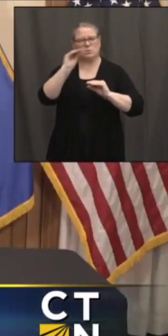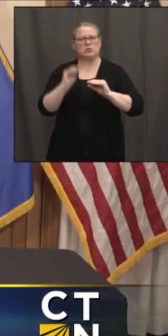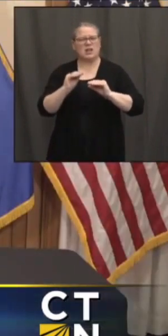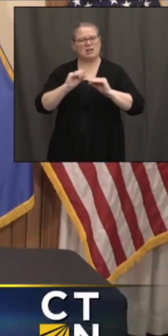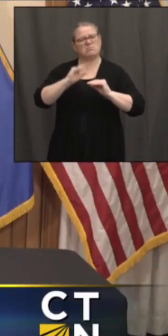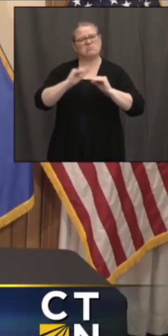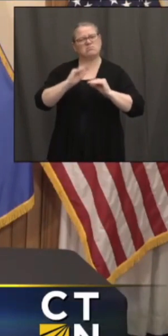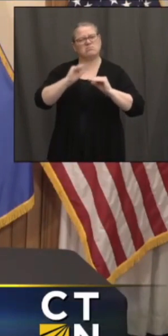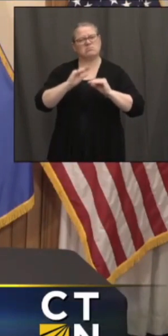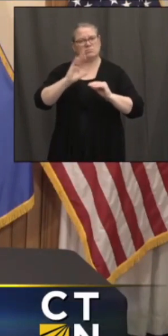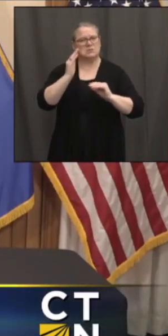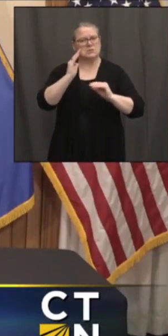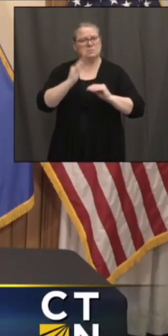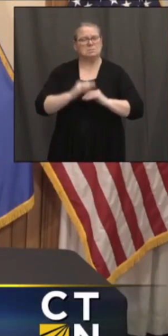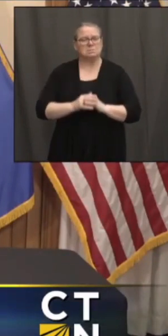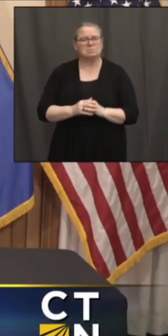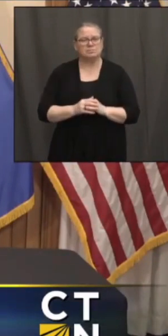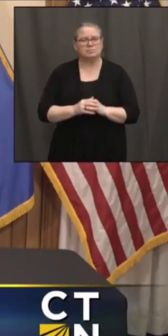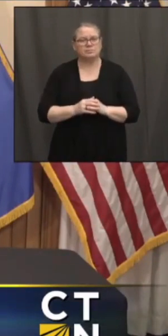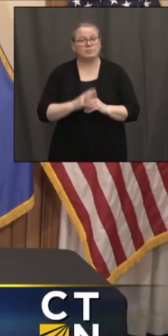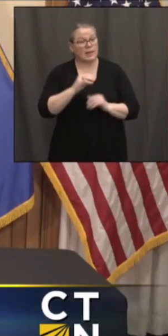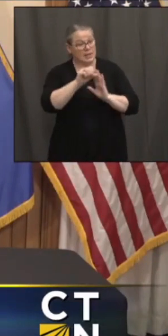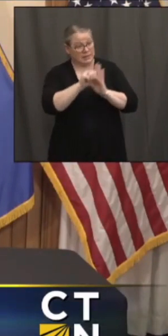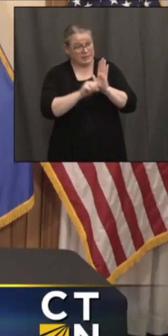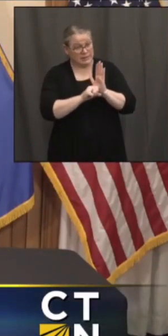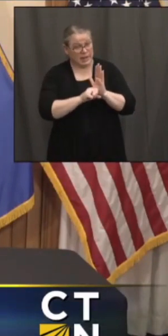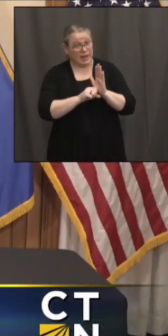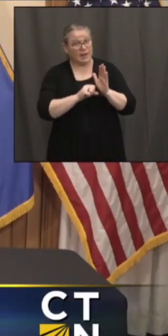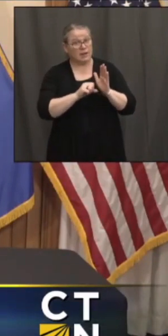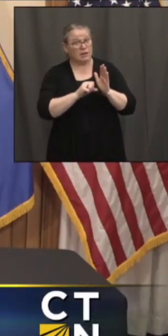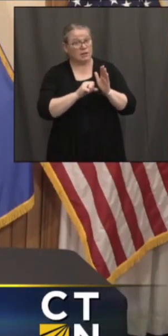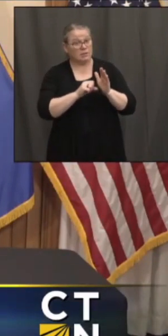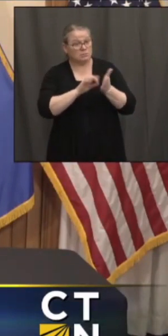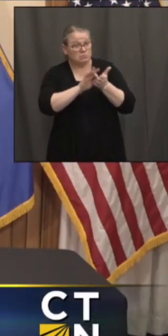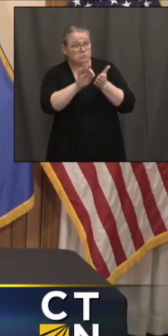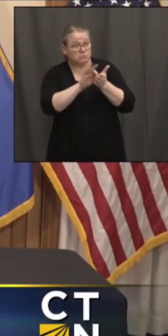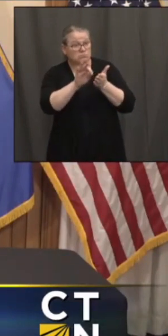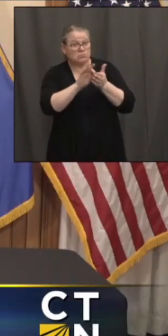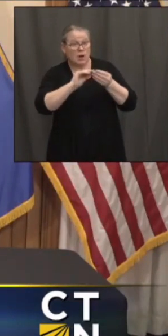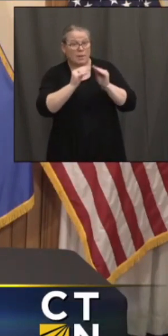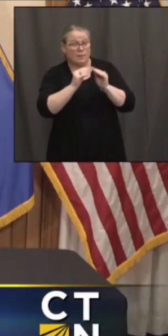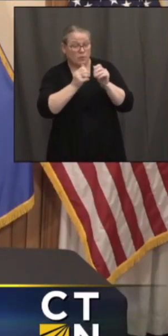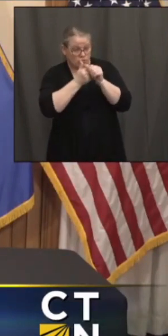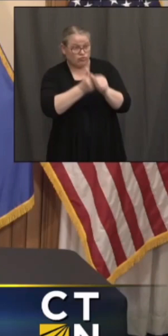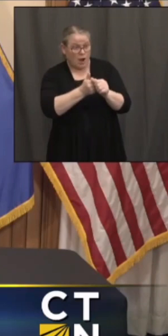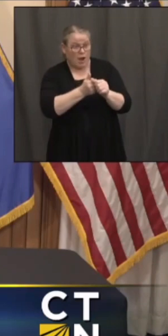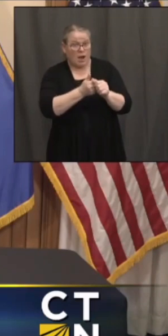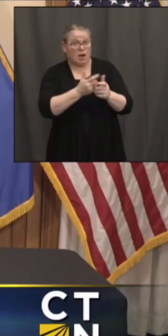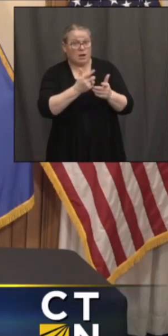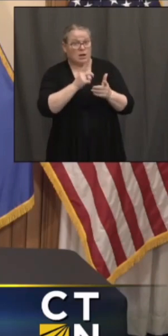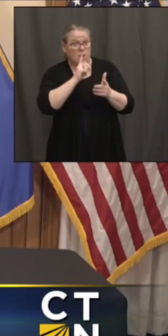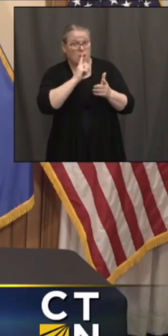how aggressive is the state in trying to track that? That would seem to be an important data set for you guys.